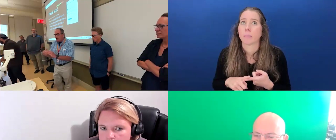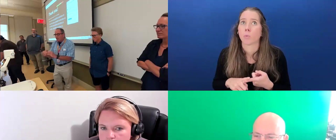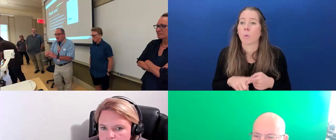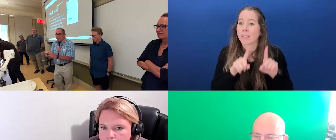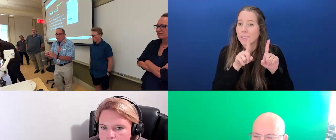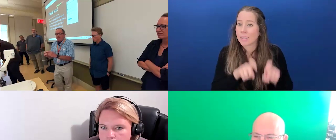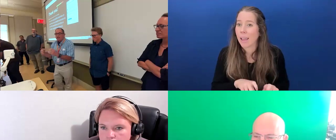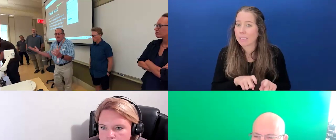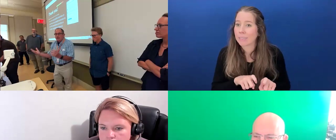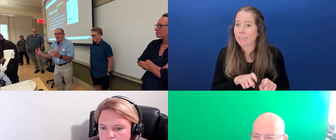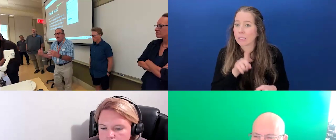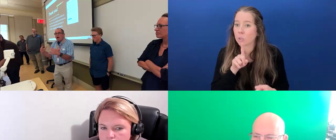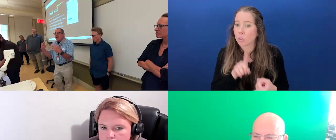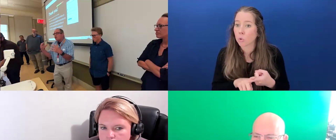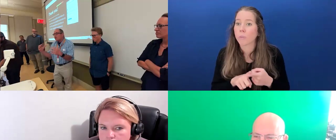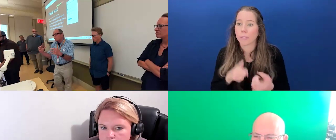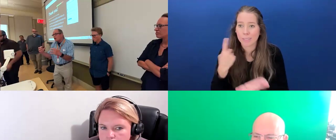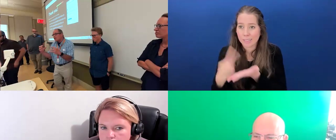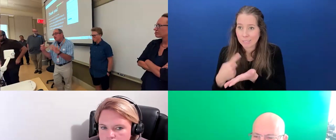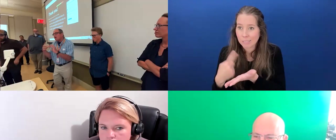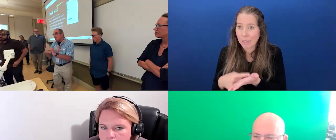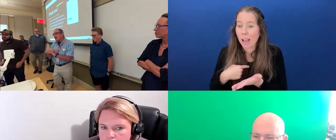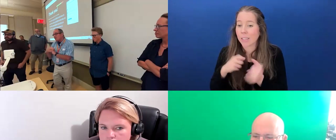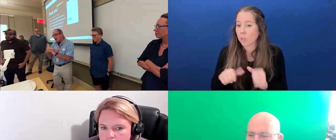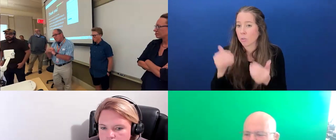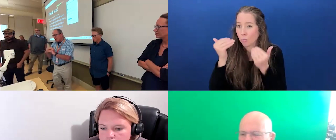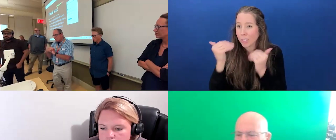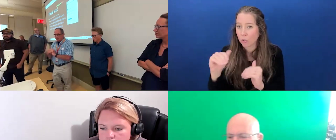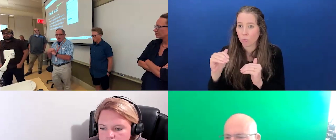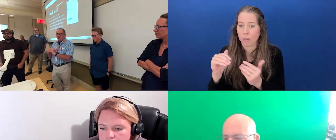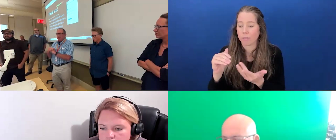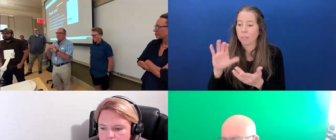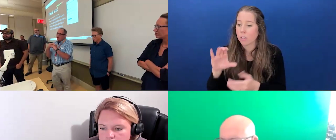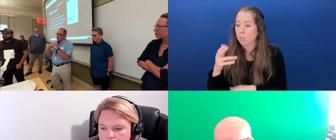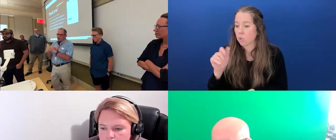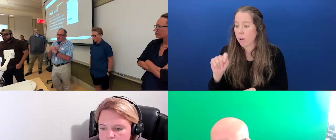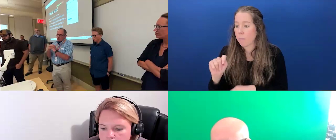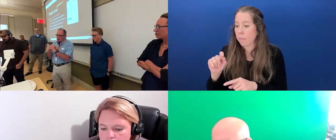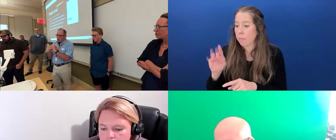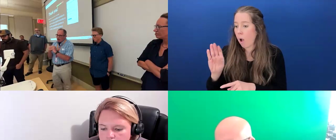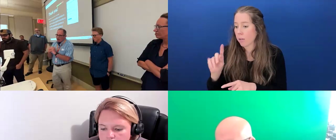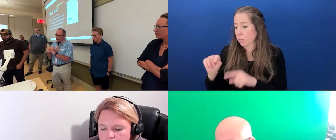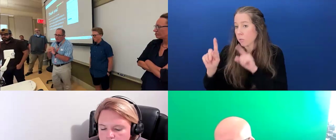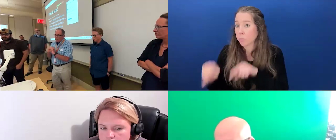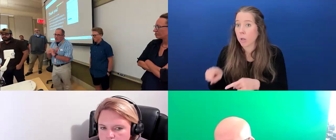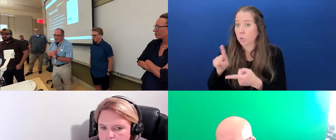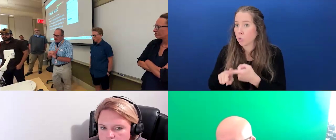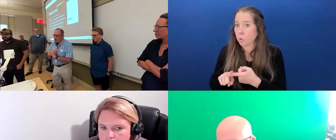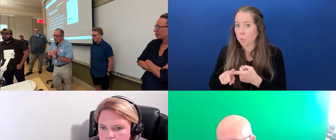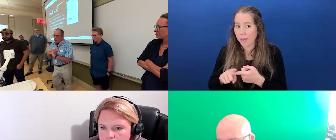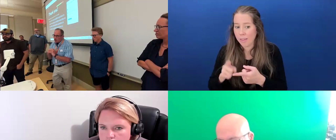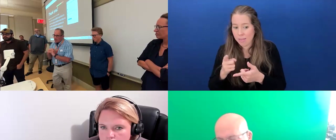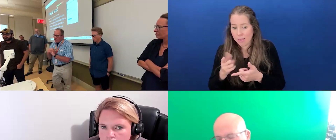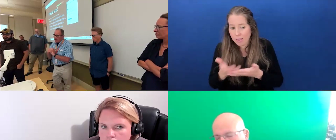test, to the discussion. I can restrict my chatbot's responses just to what I have given it.